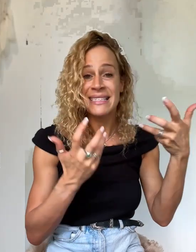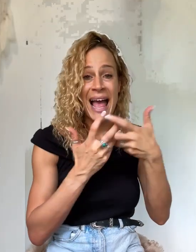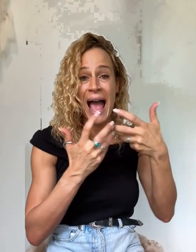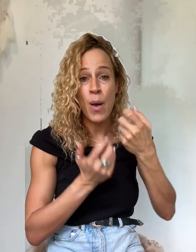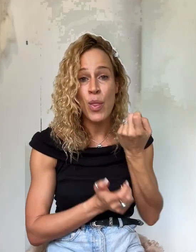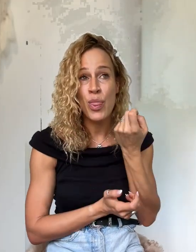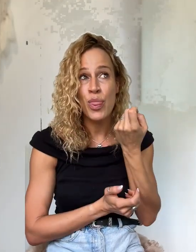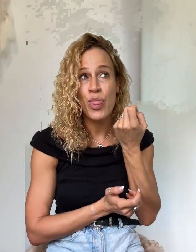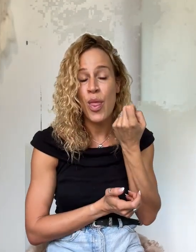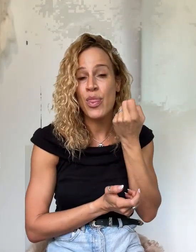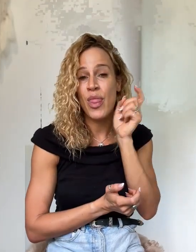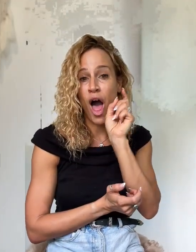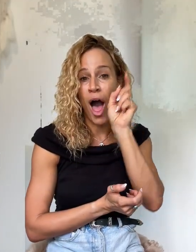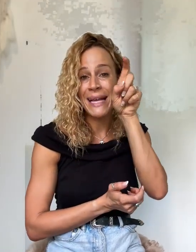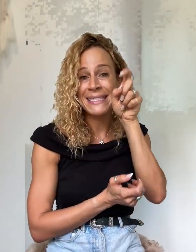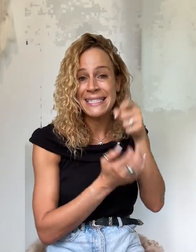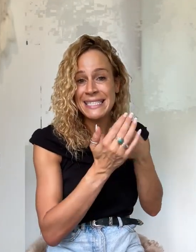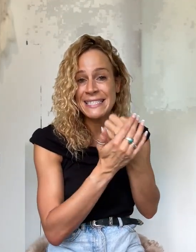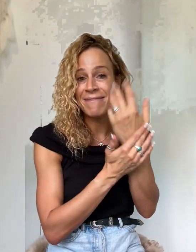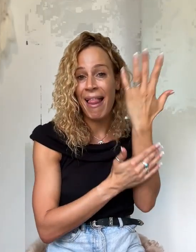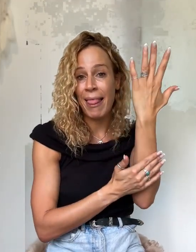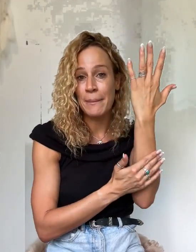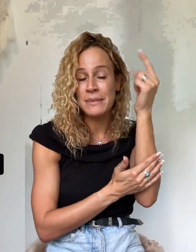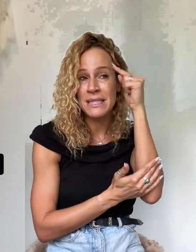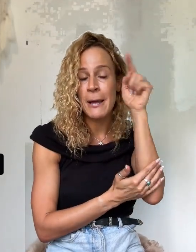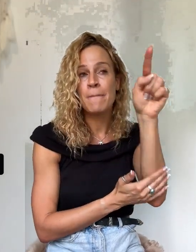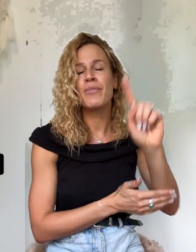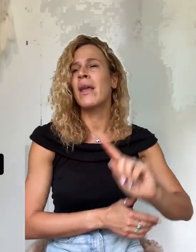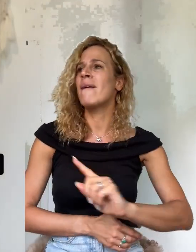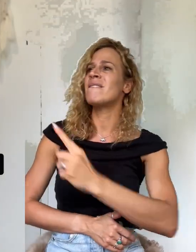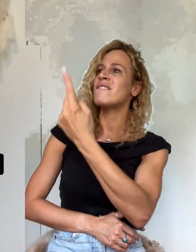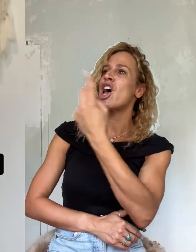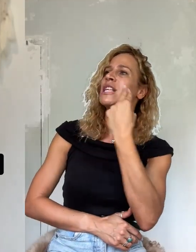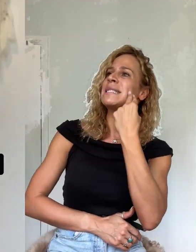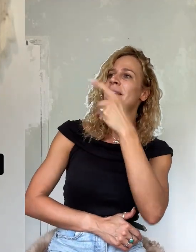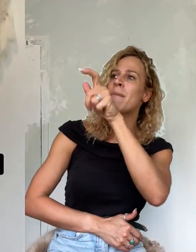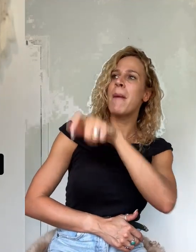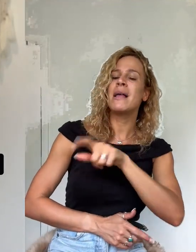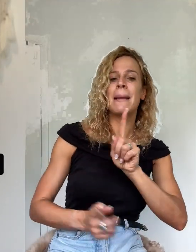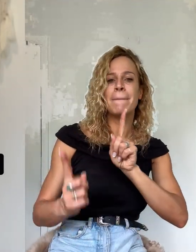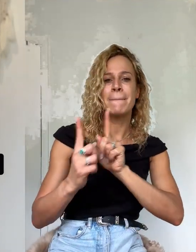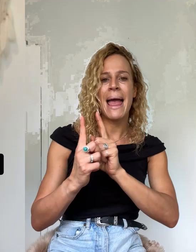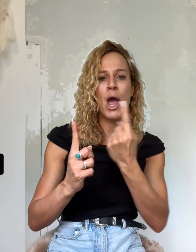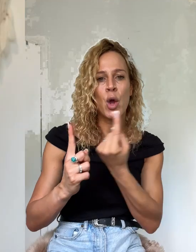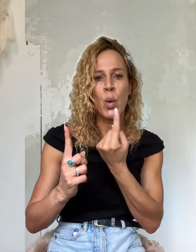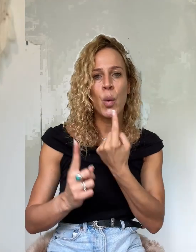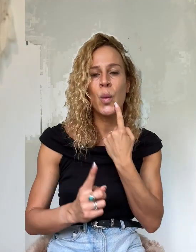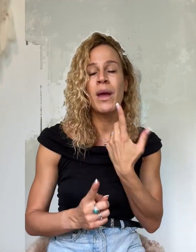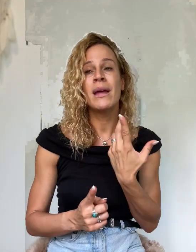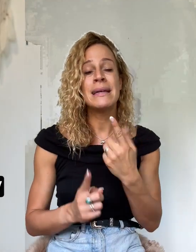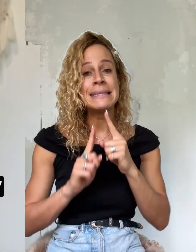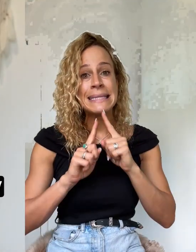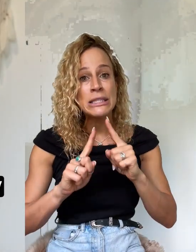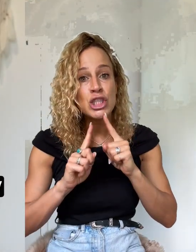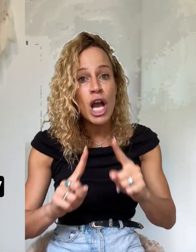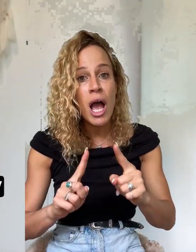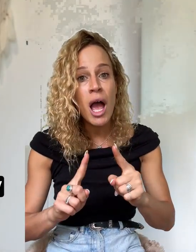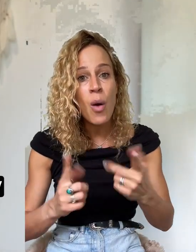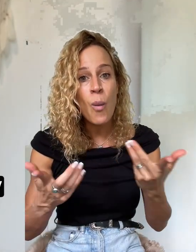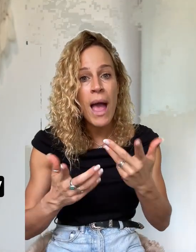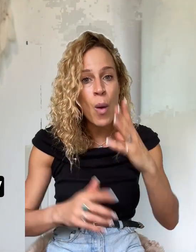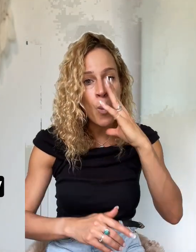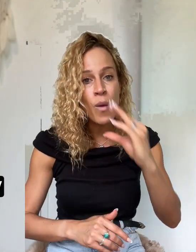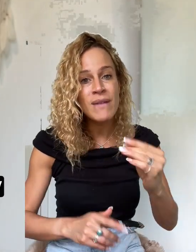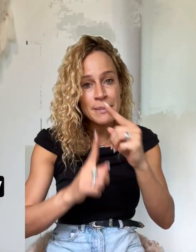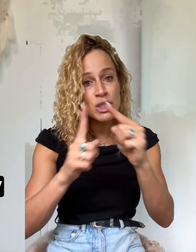how that's how the idea grew. And the first deaf person I ever met was my teacher